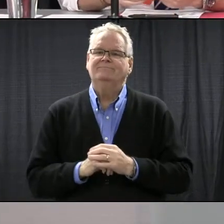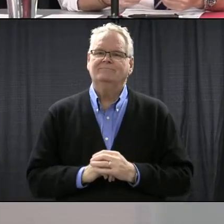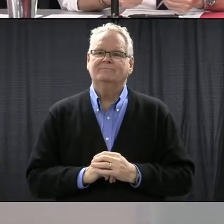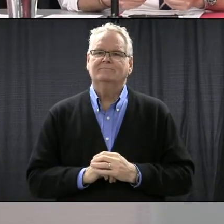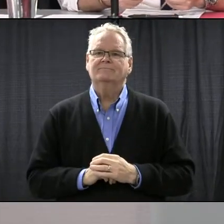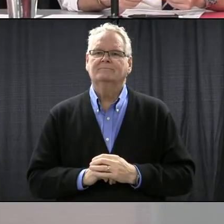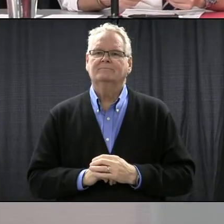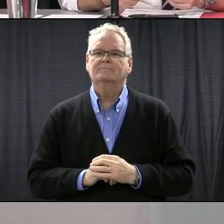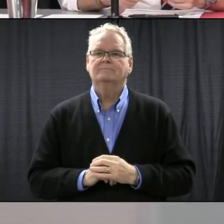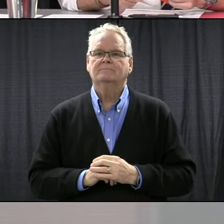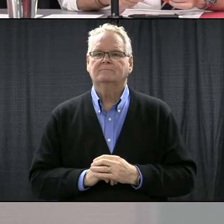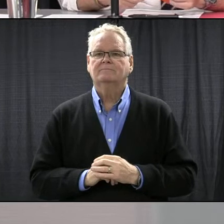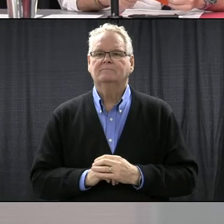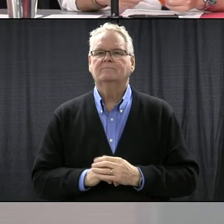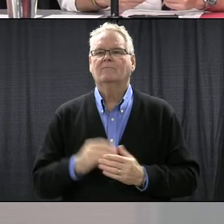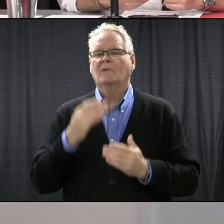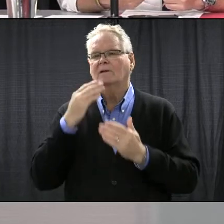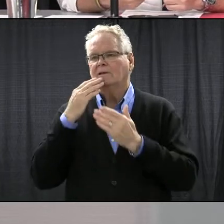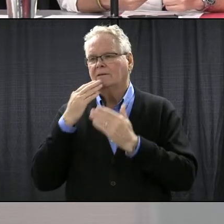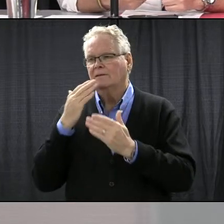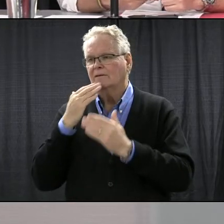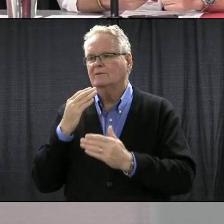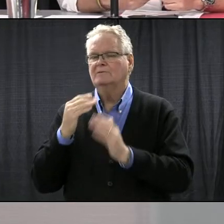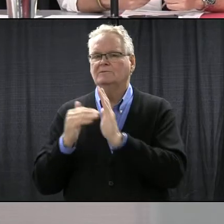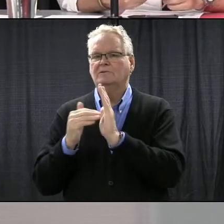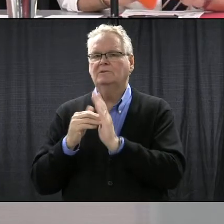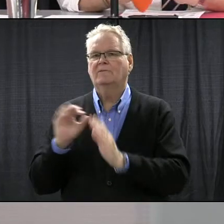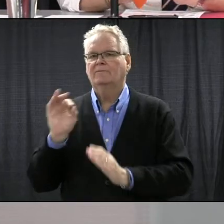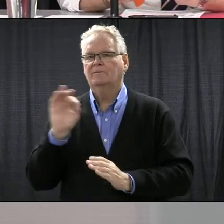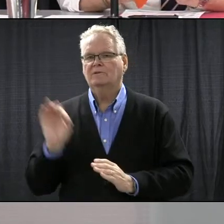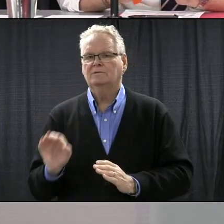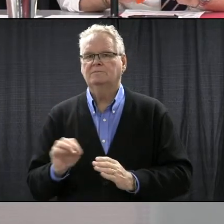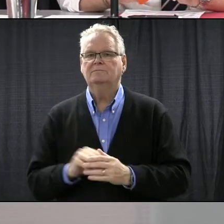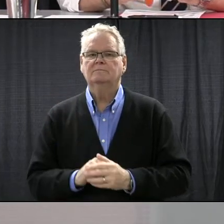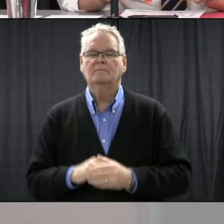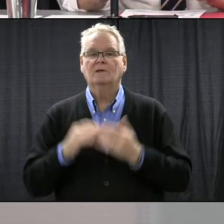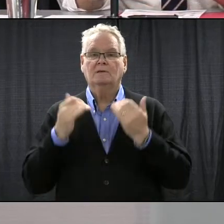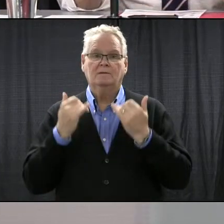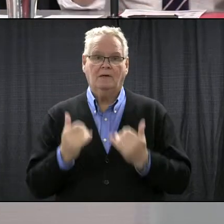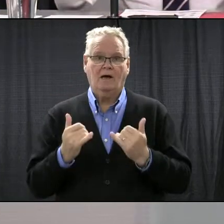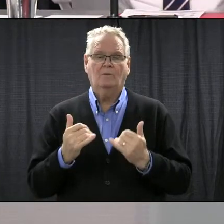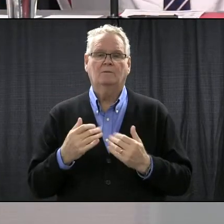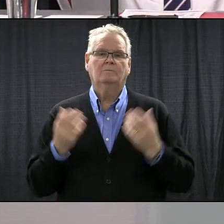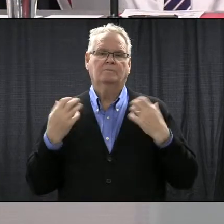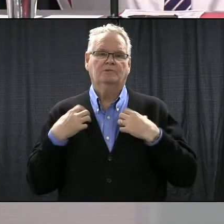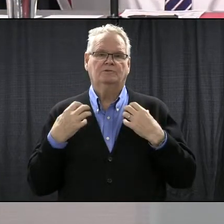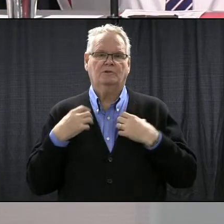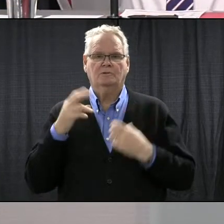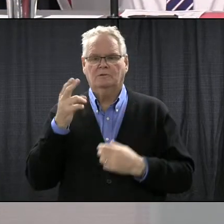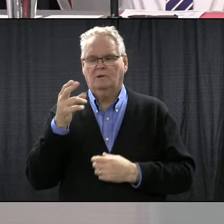thank you, Dr. Fitzgerald. I'll now invite some comments from Minister Haggie, who's at home.